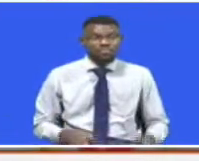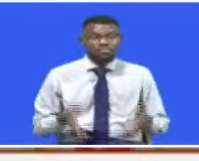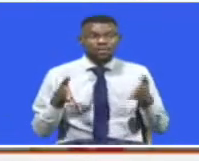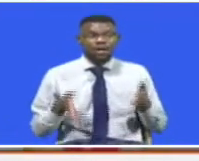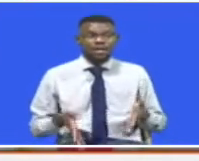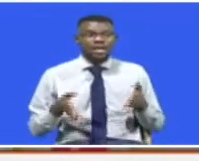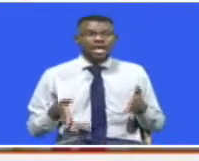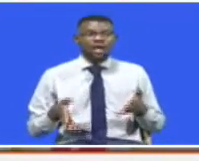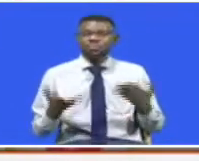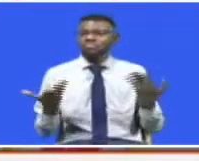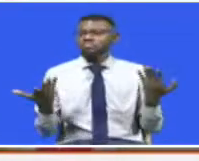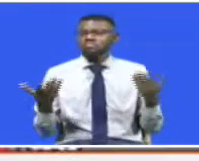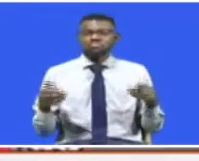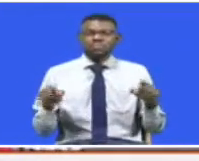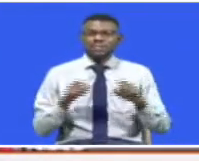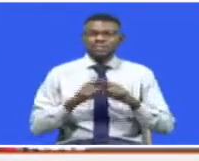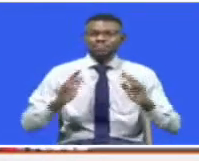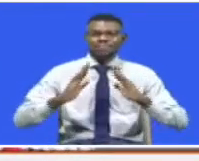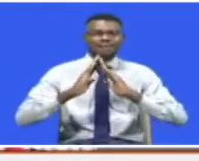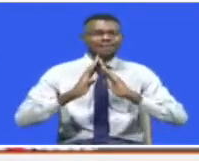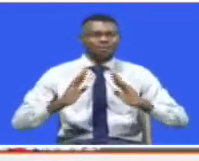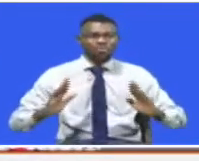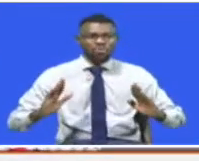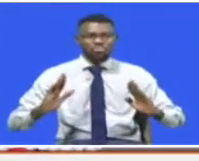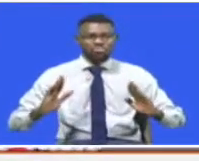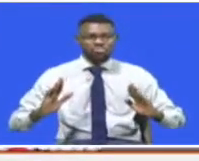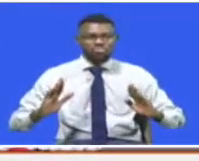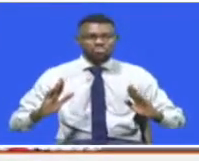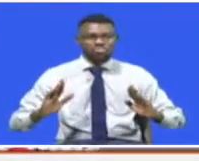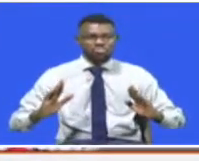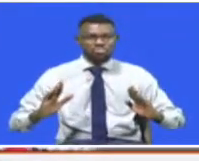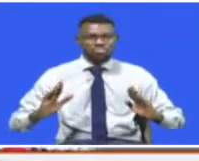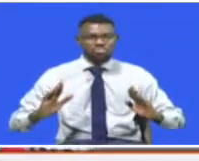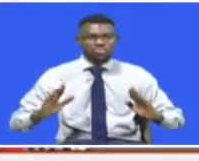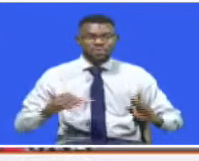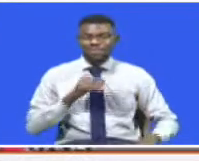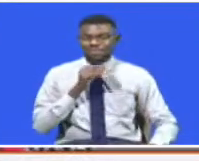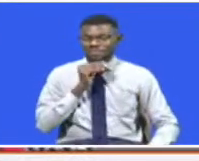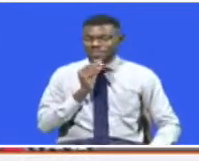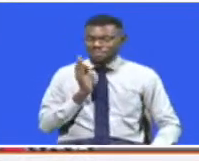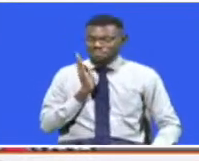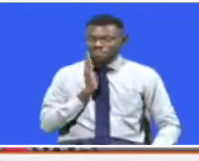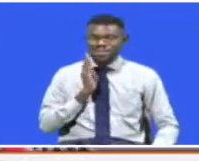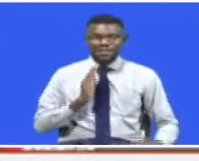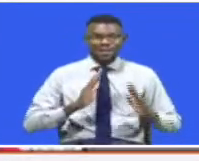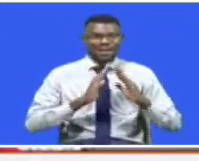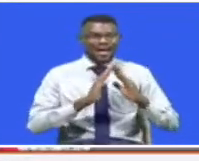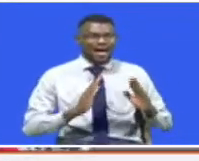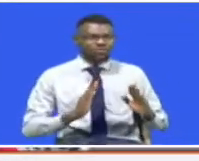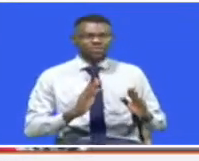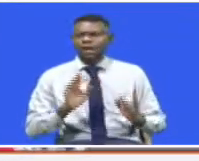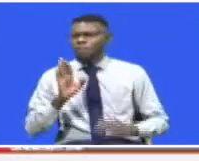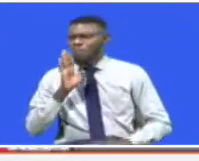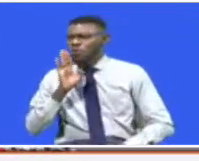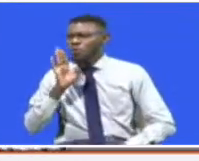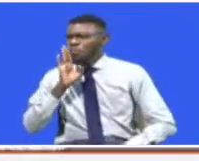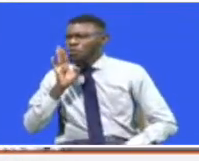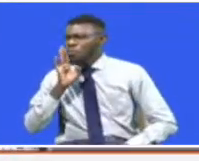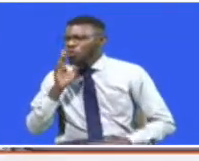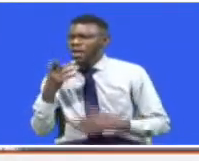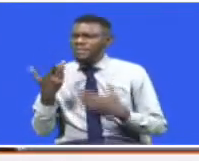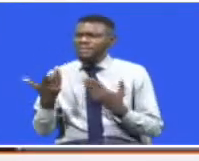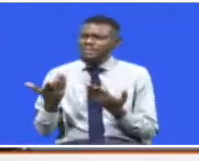we are like a household where the parents have overborrowed. They went to the